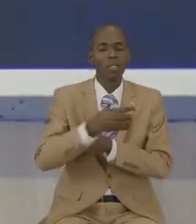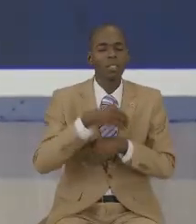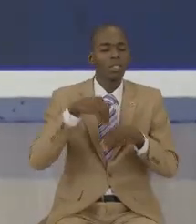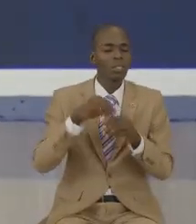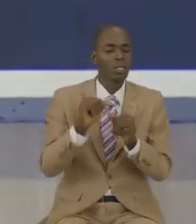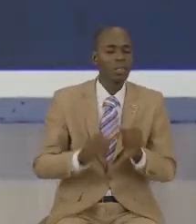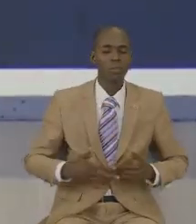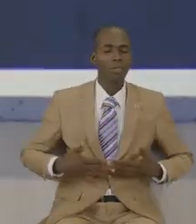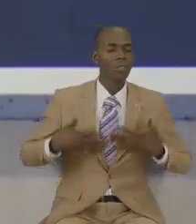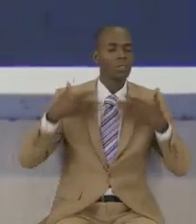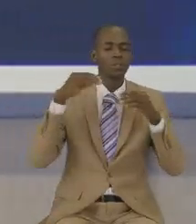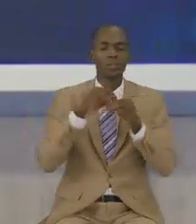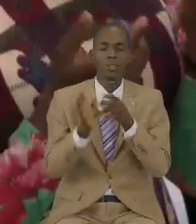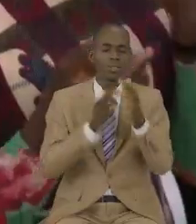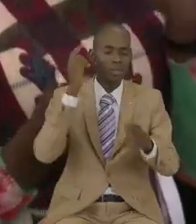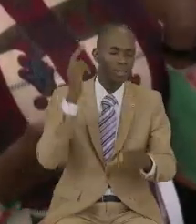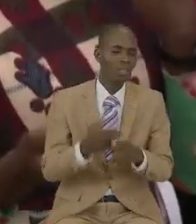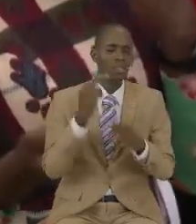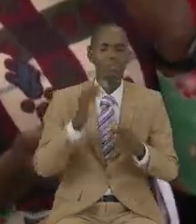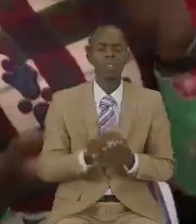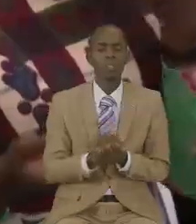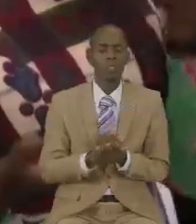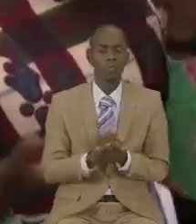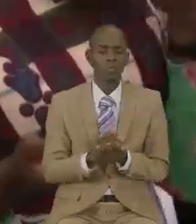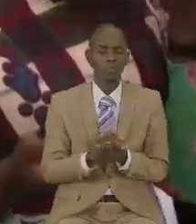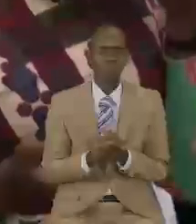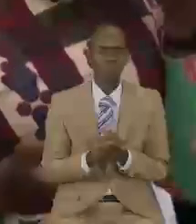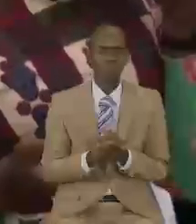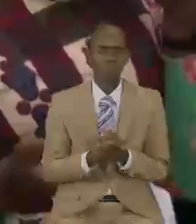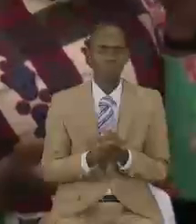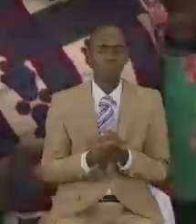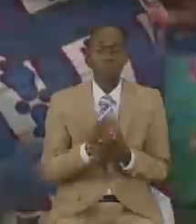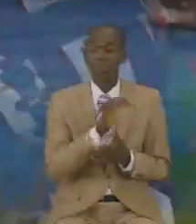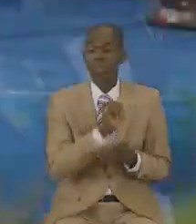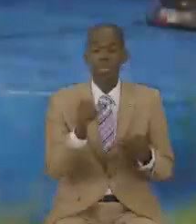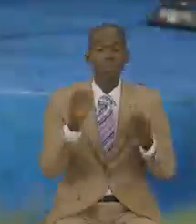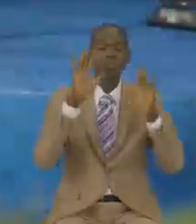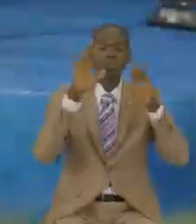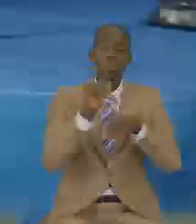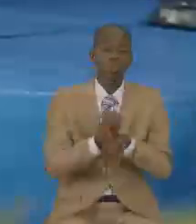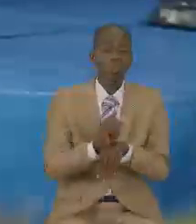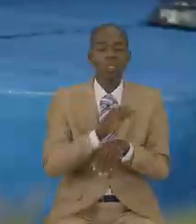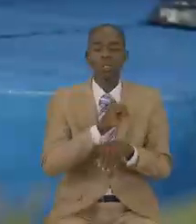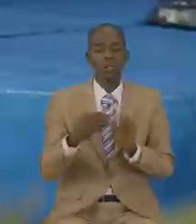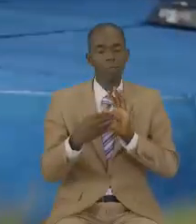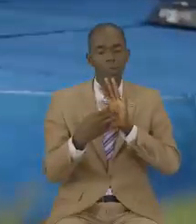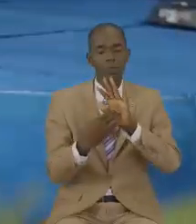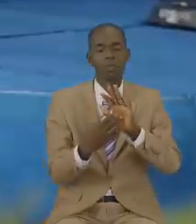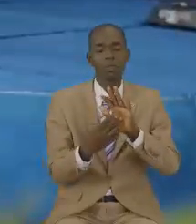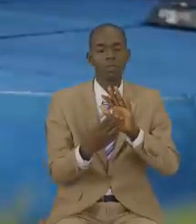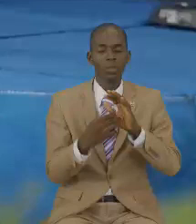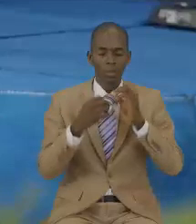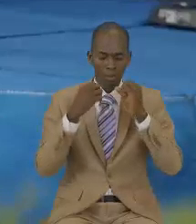every life, in Jesus' name. A miracle in manifestation.